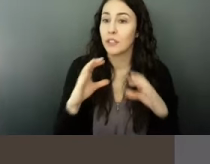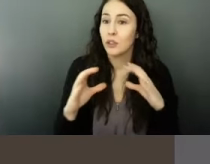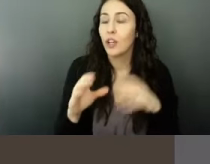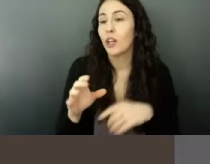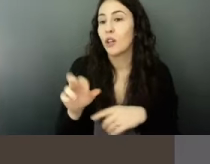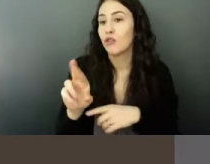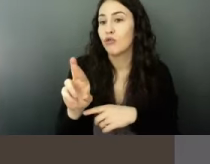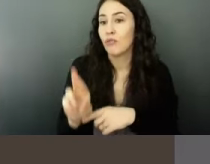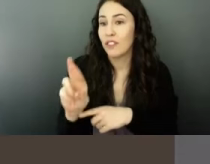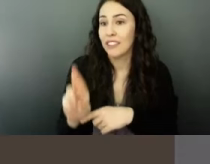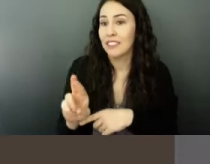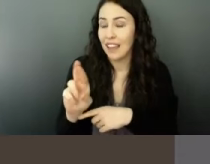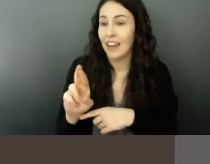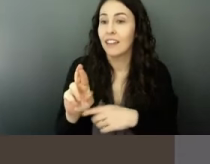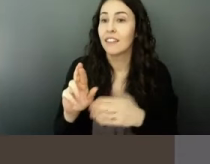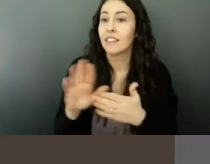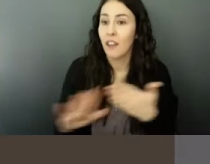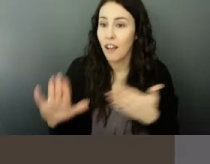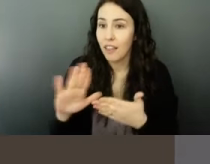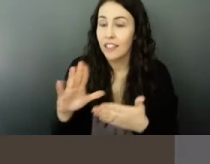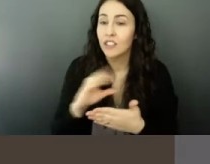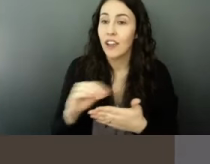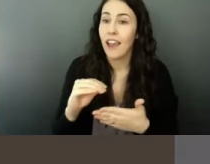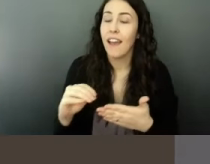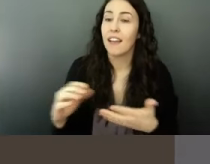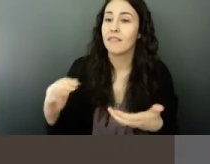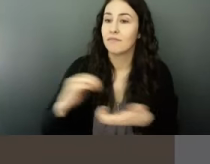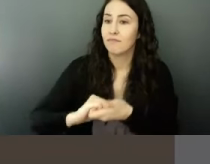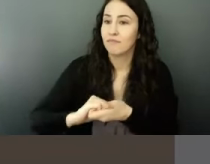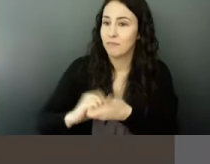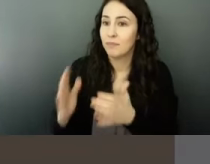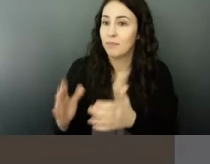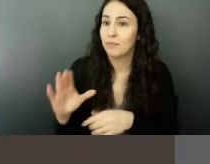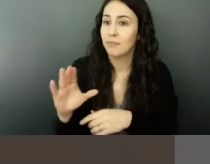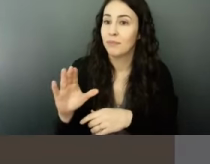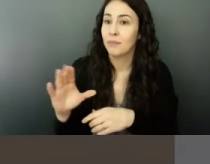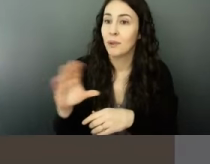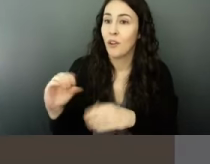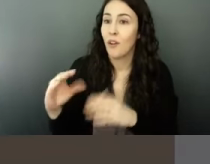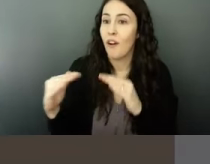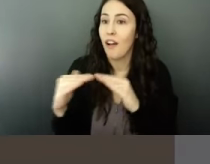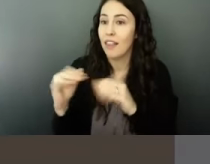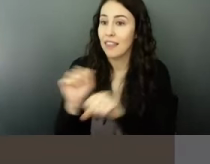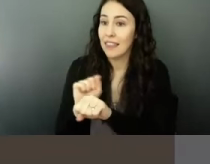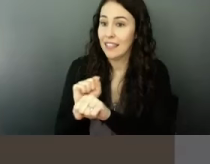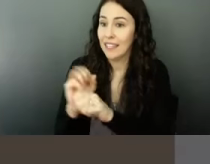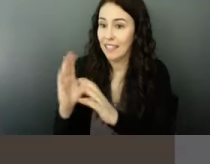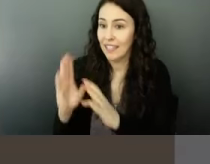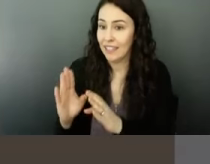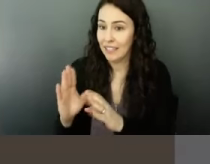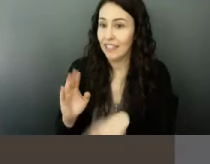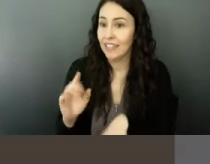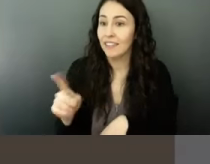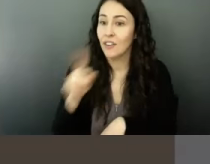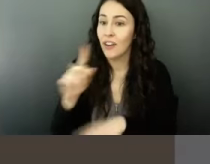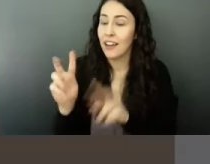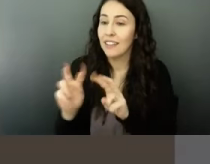the co-coordinator along with my colleague here, who's going to introduce herself in a moment, on we of the assessment committee. So